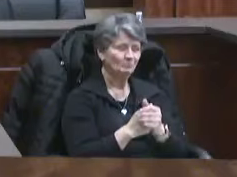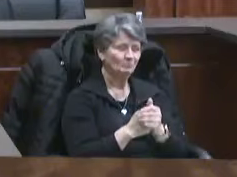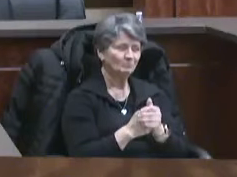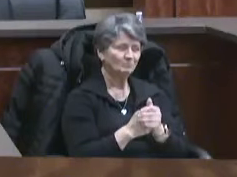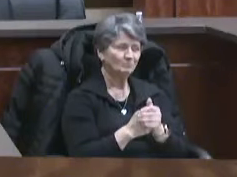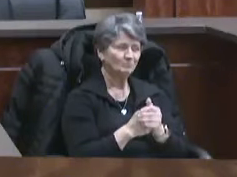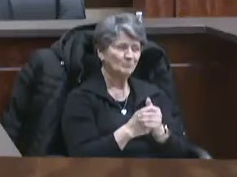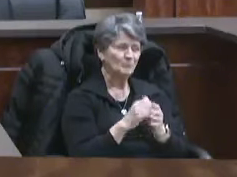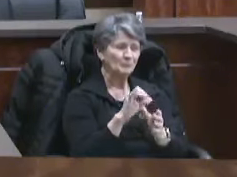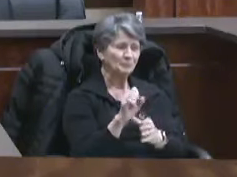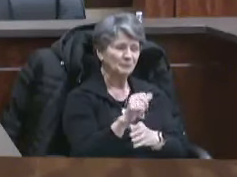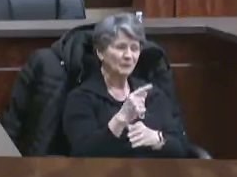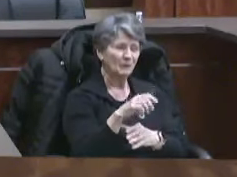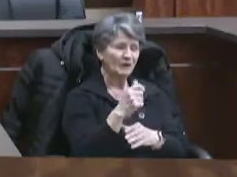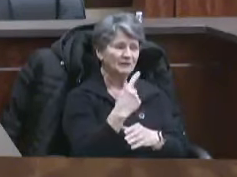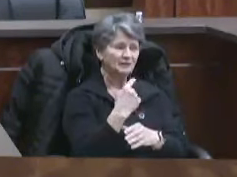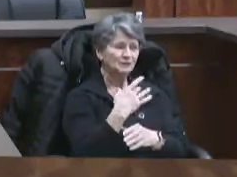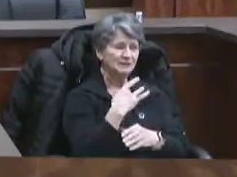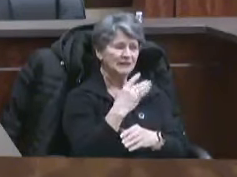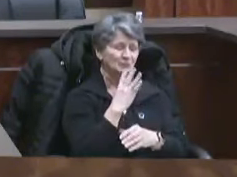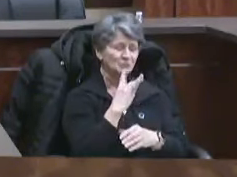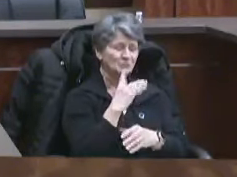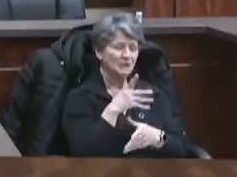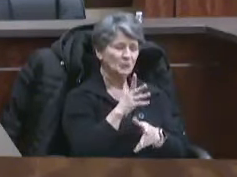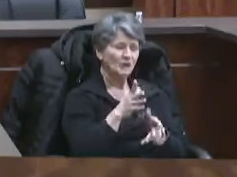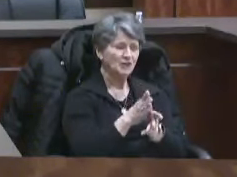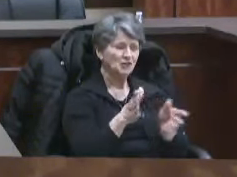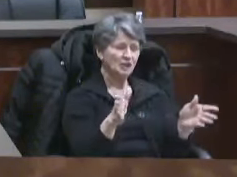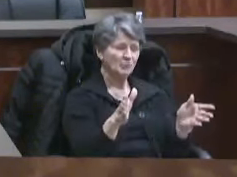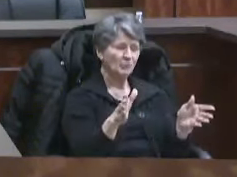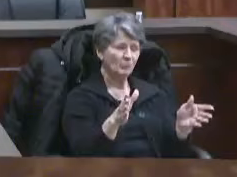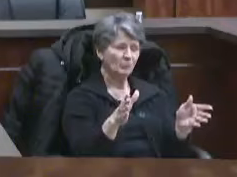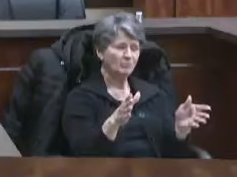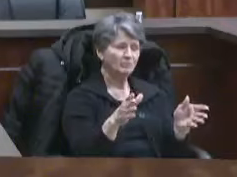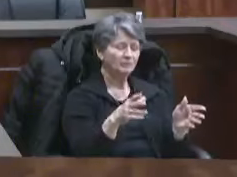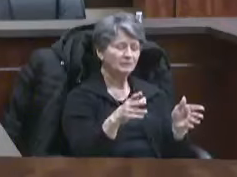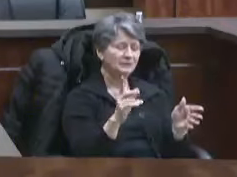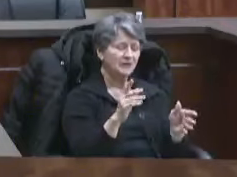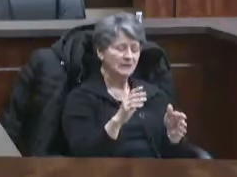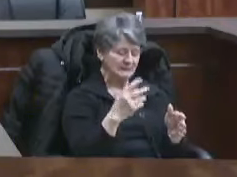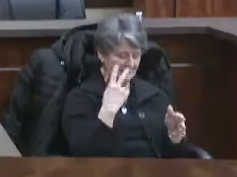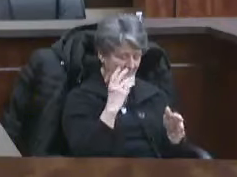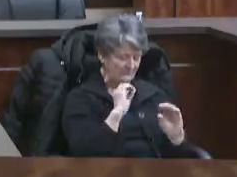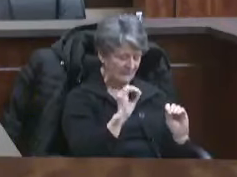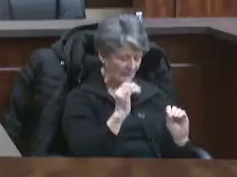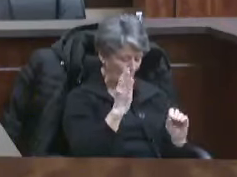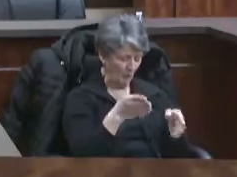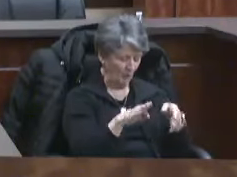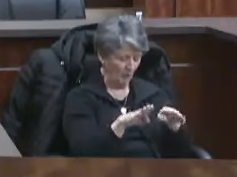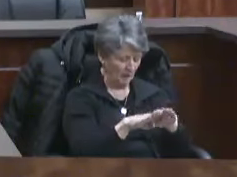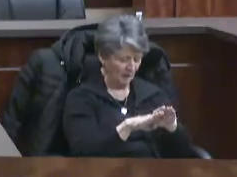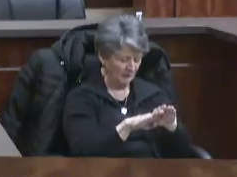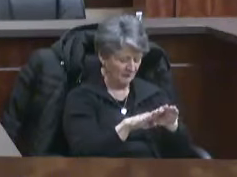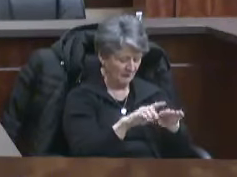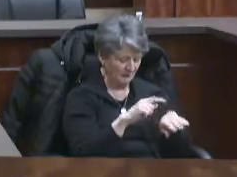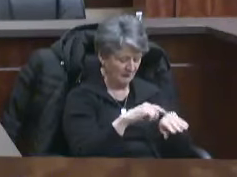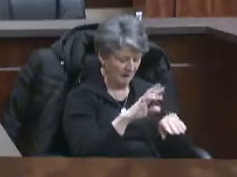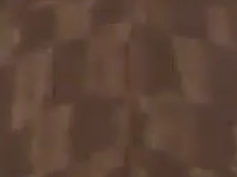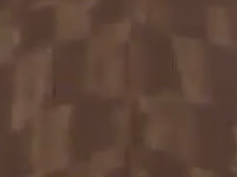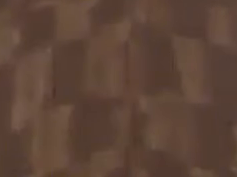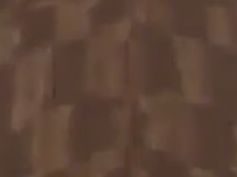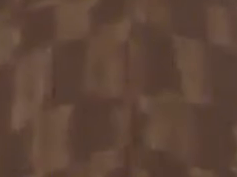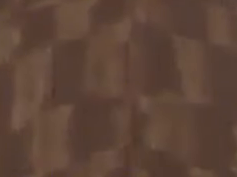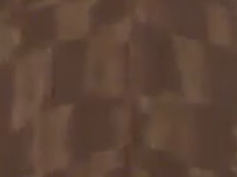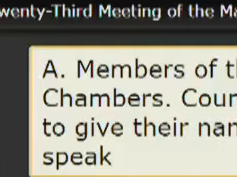Is there anyone else who would like to speak during the general public hearing? Seeing none, I'll close the general public hearing at